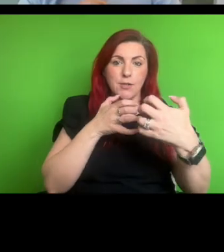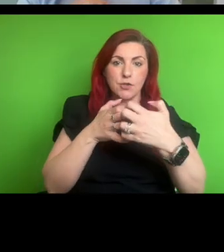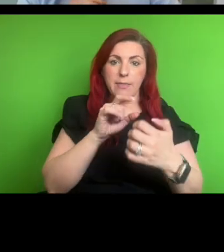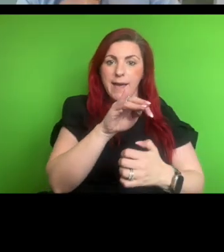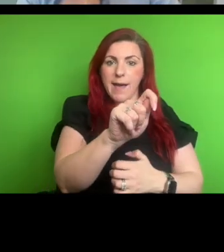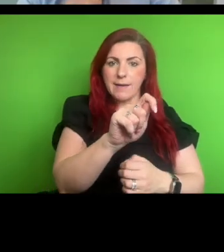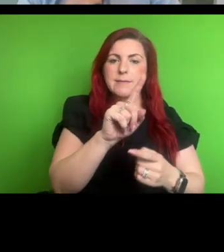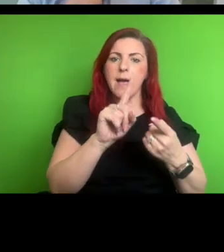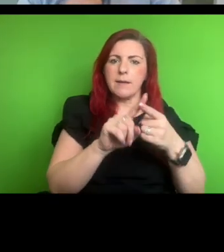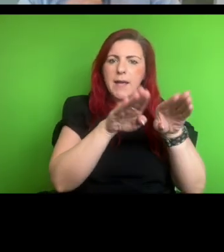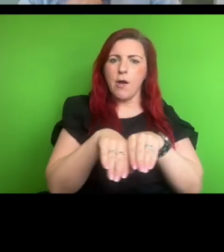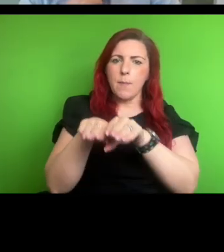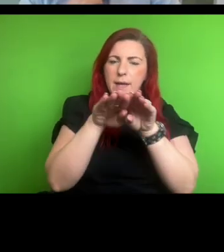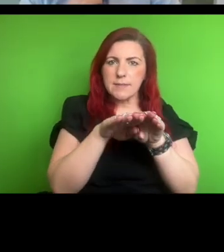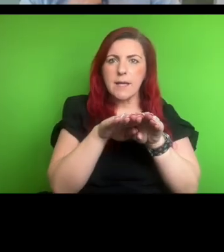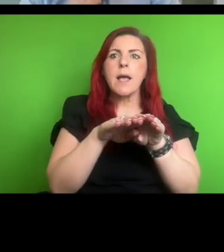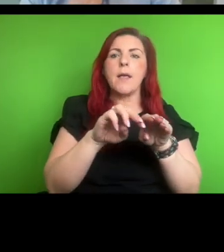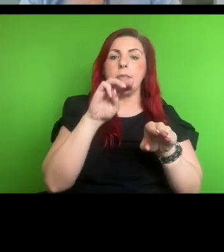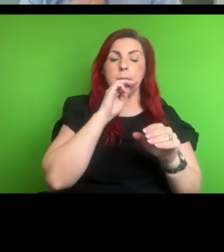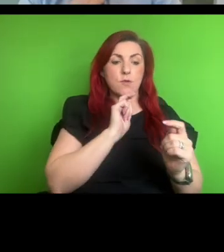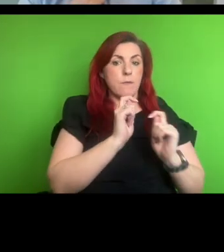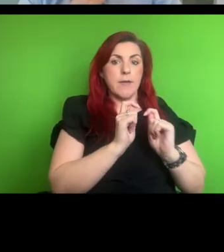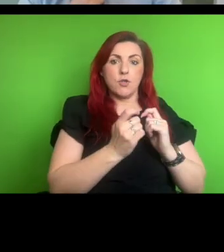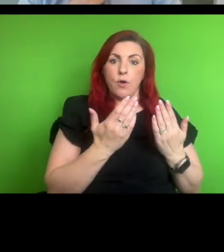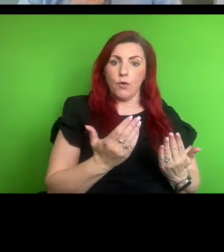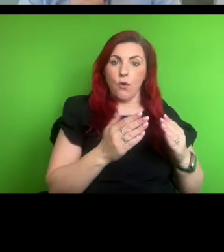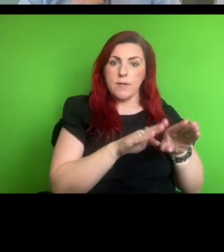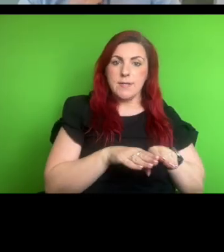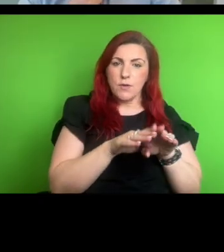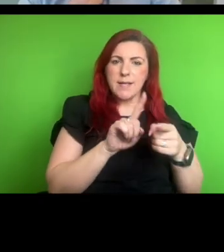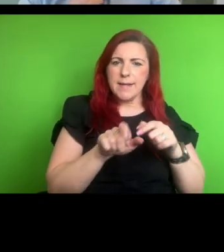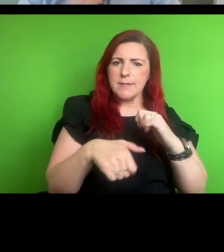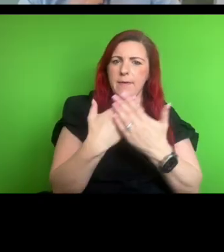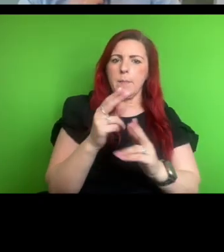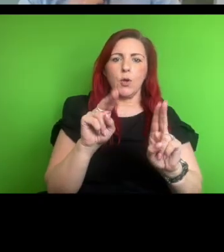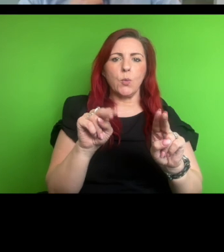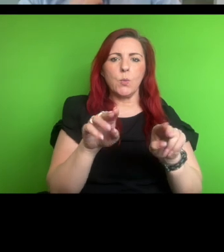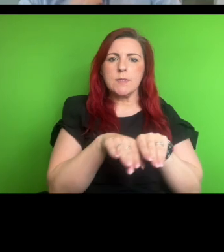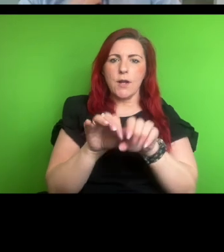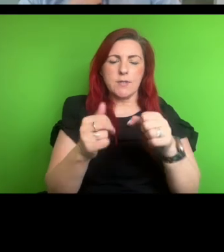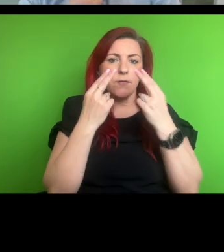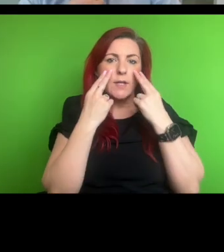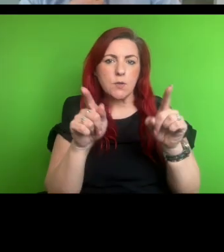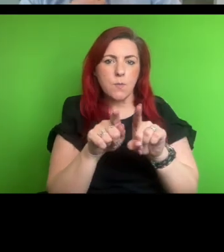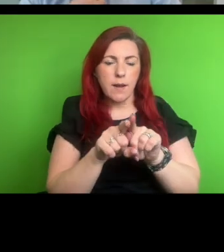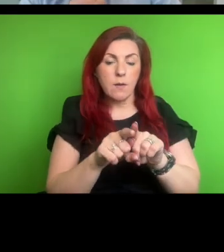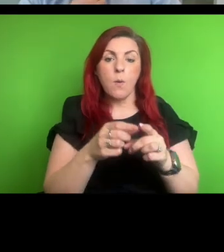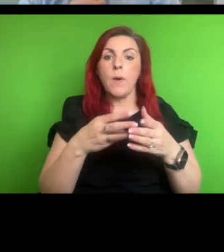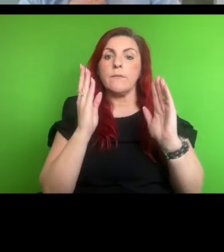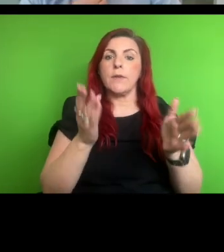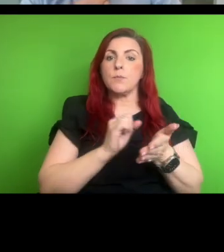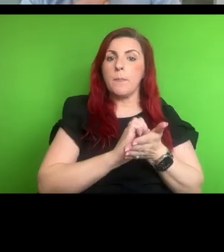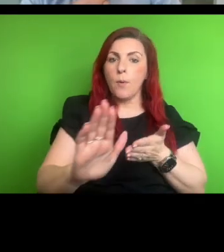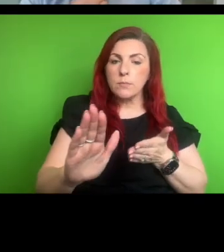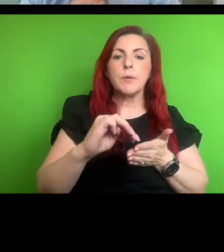and the development of new European standards. Once published, our European standards will be assessed for compliance